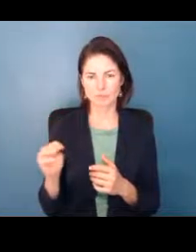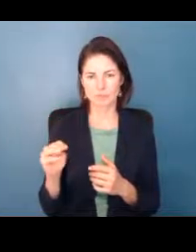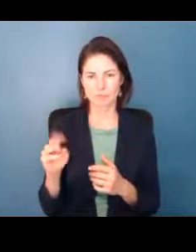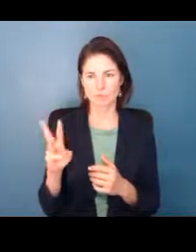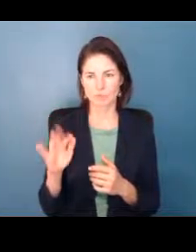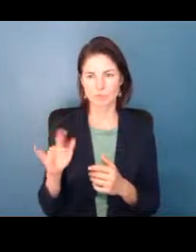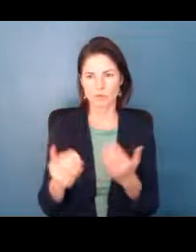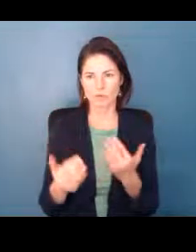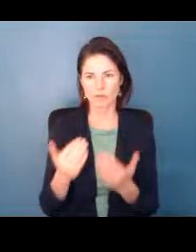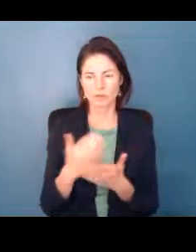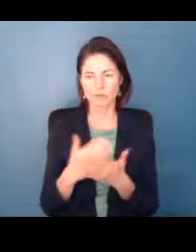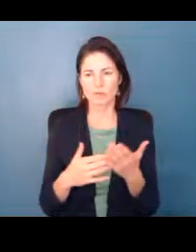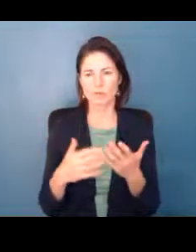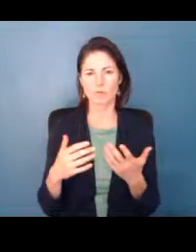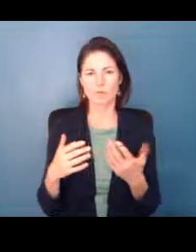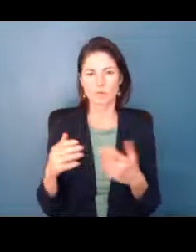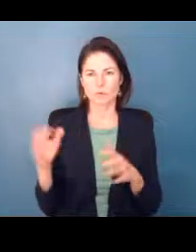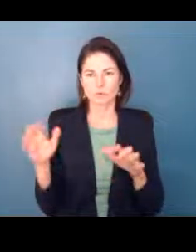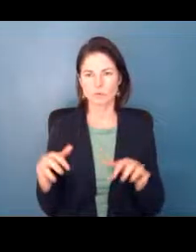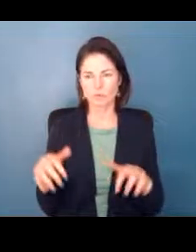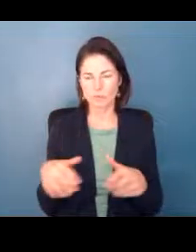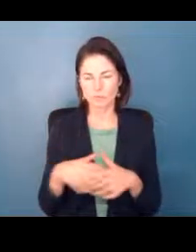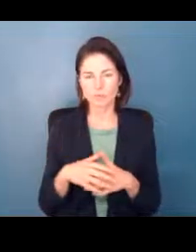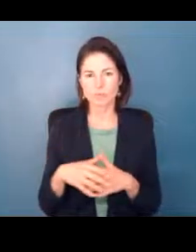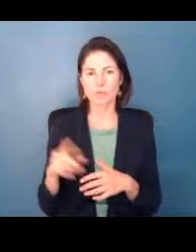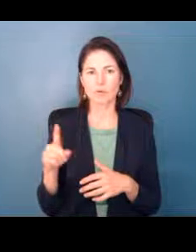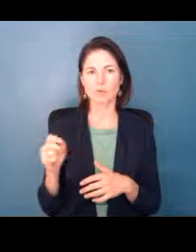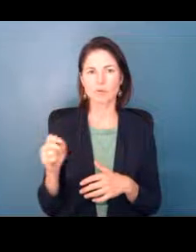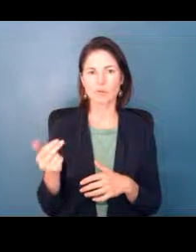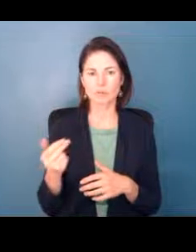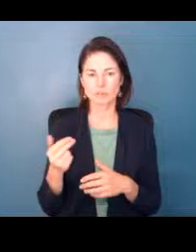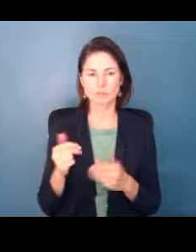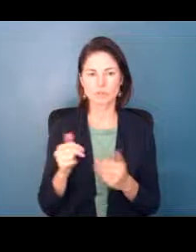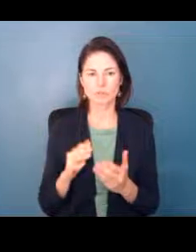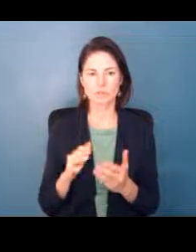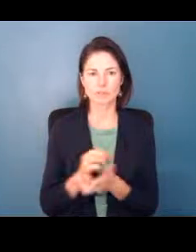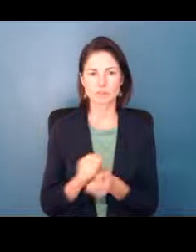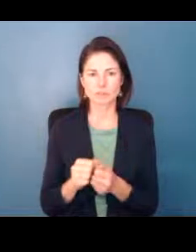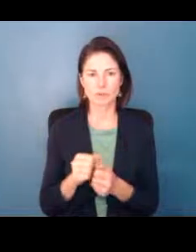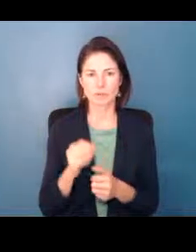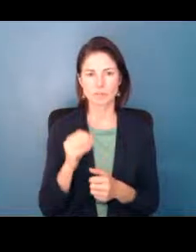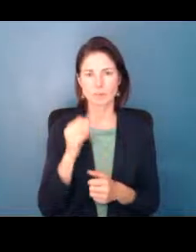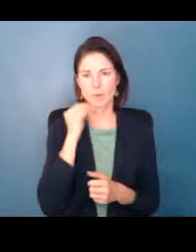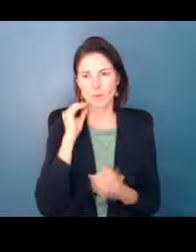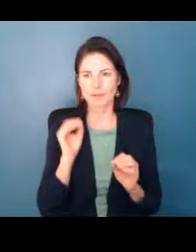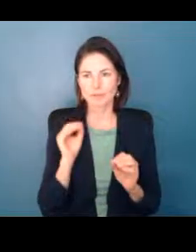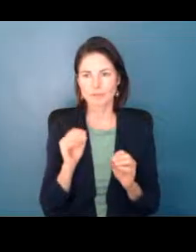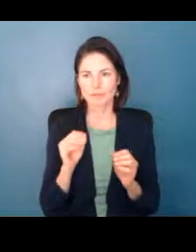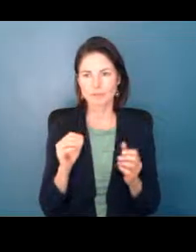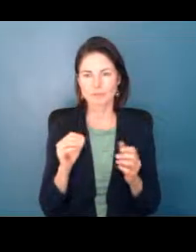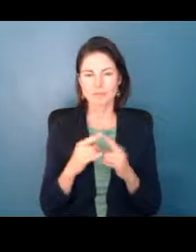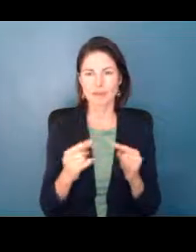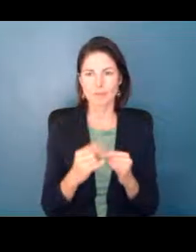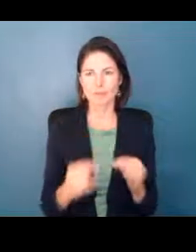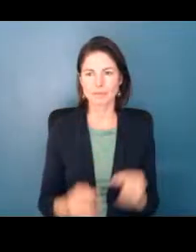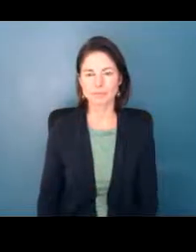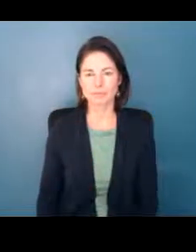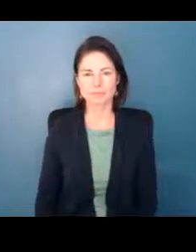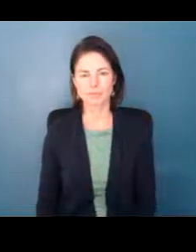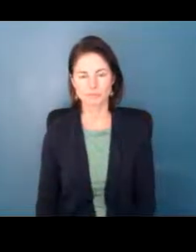storm events, and 113 million was to address damage from homeless encampments, which is some of the stuff you've been asking about,